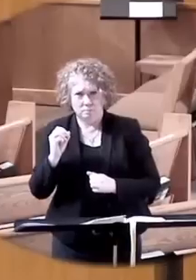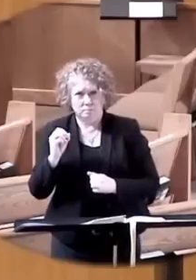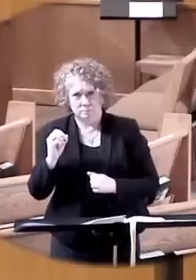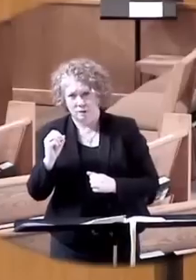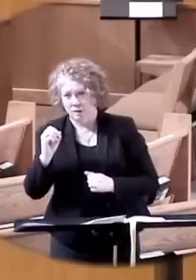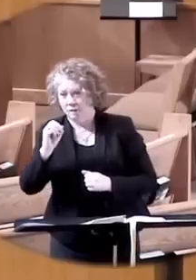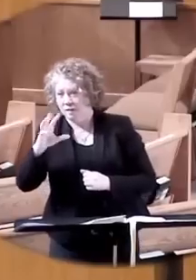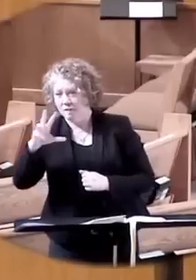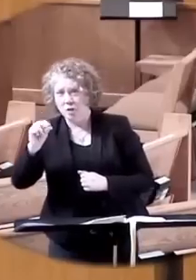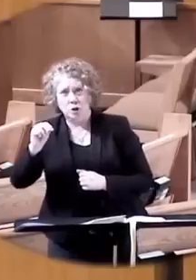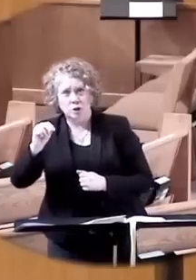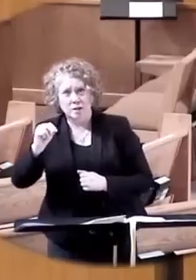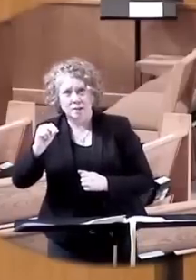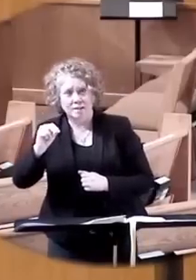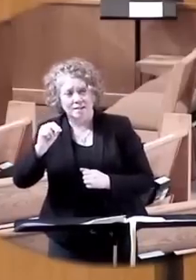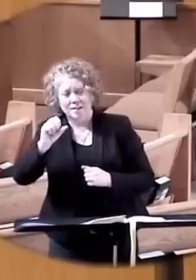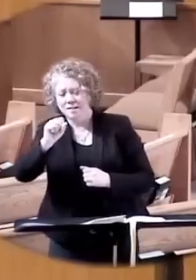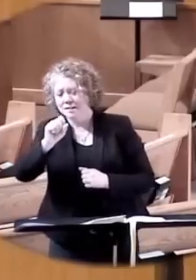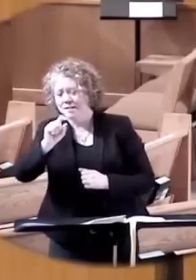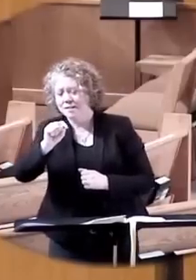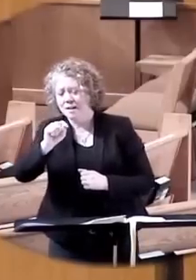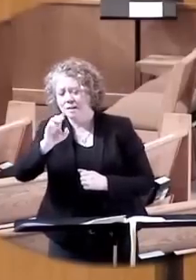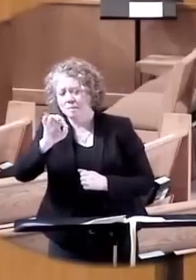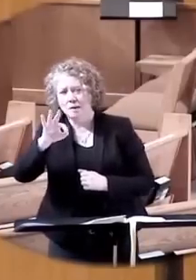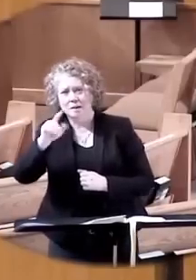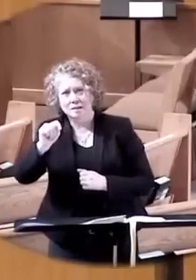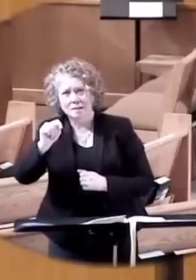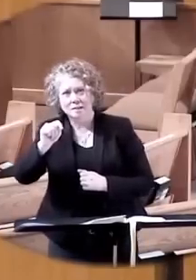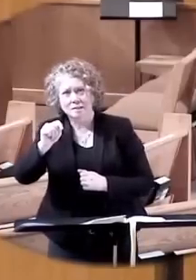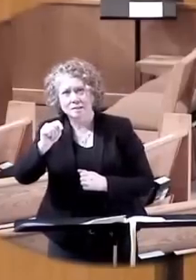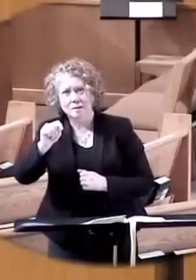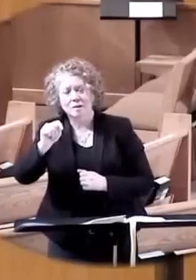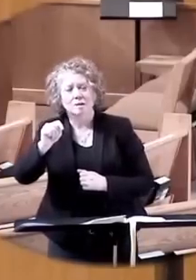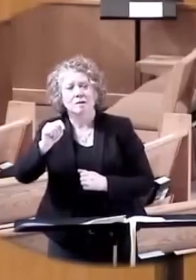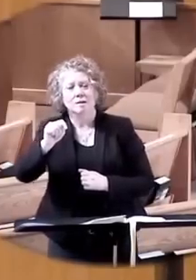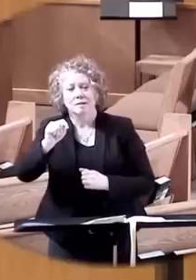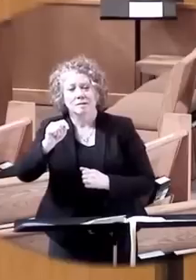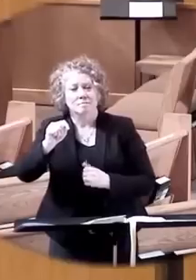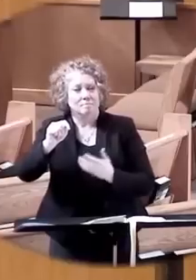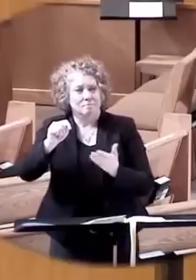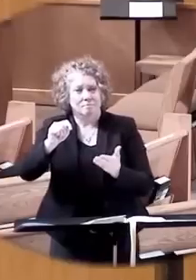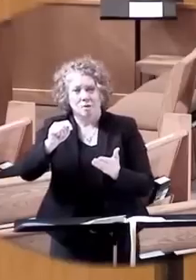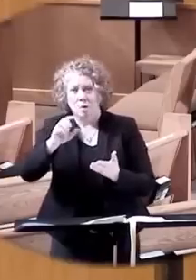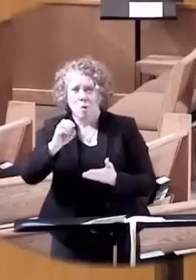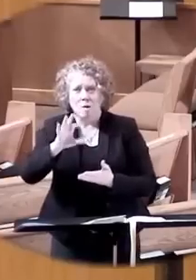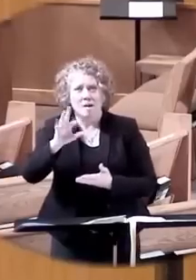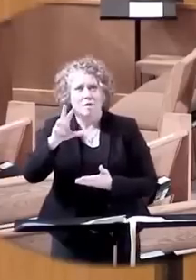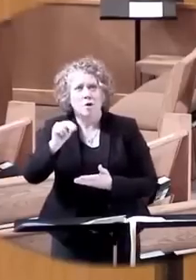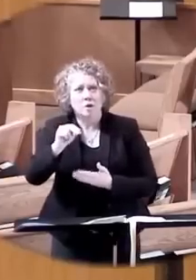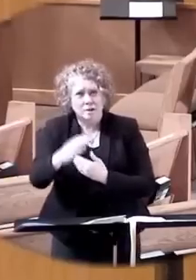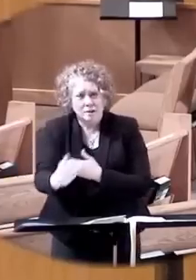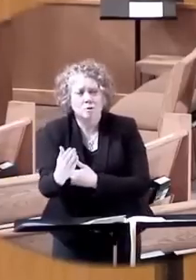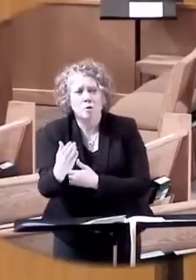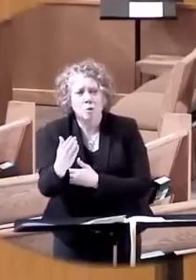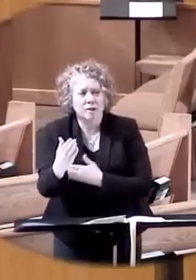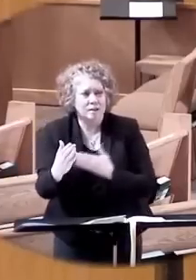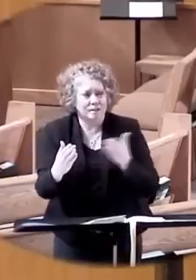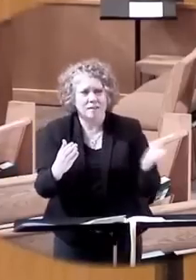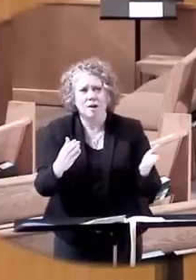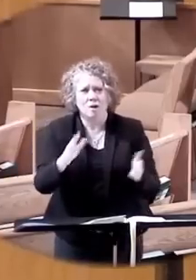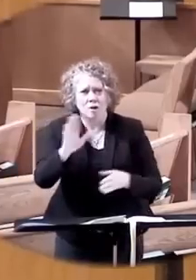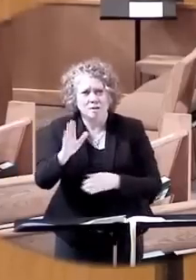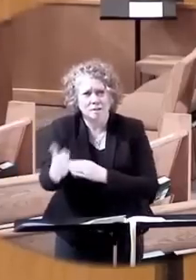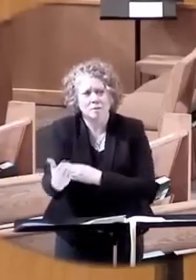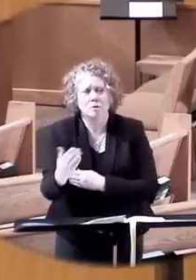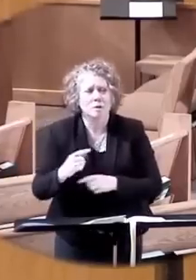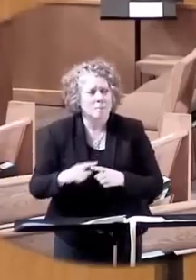Saturday evening at St. Benedict, or at 9:30 at St. Benedict, our partner parish. But we are gathered in spirit, my